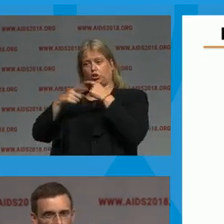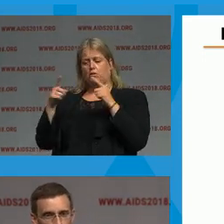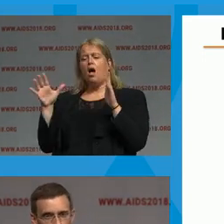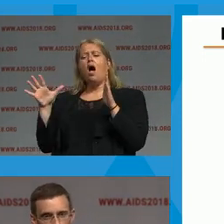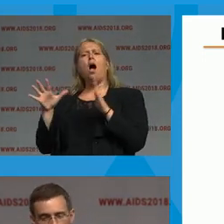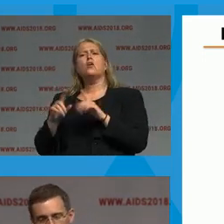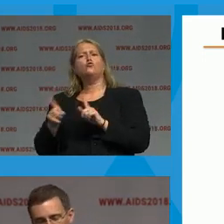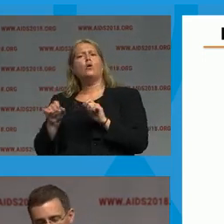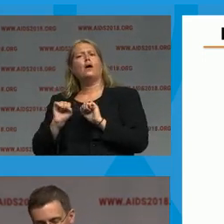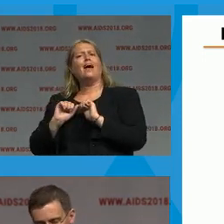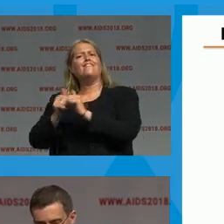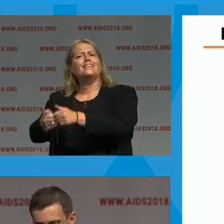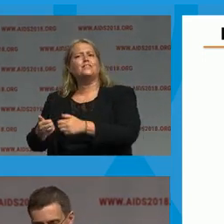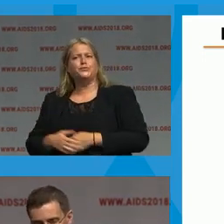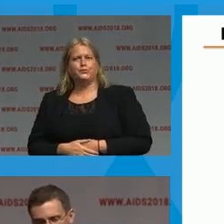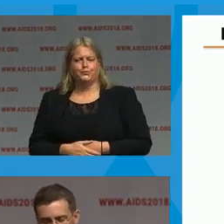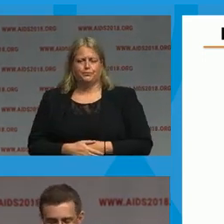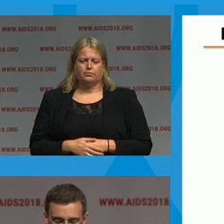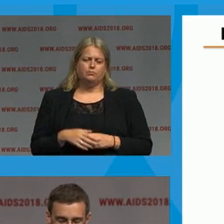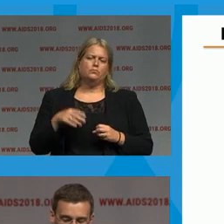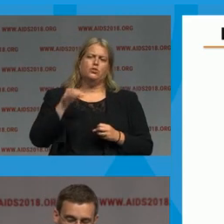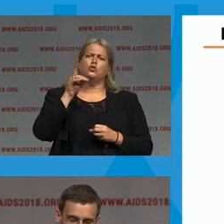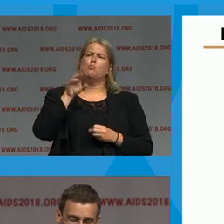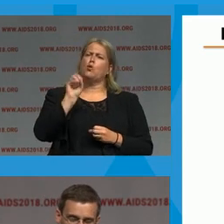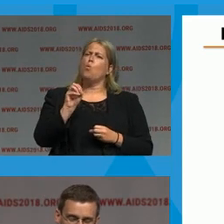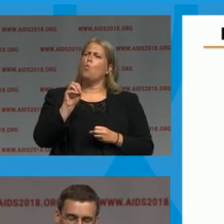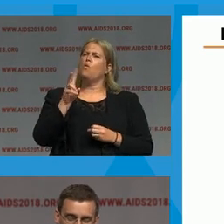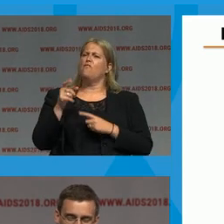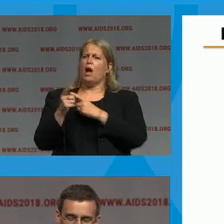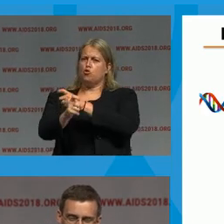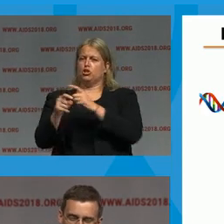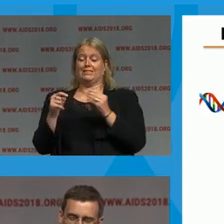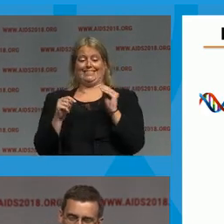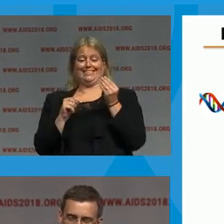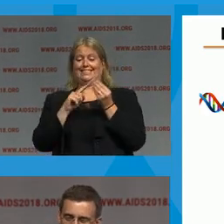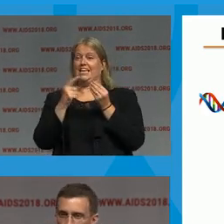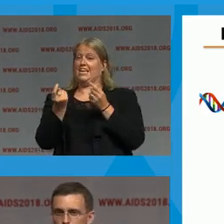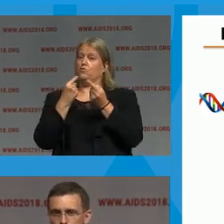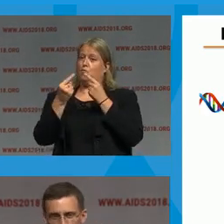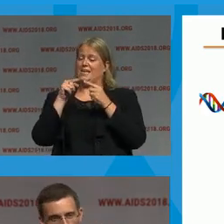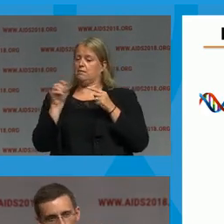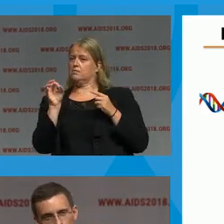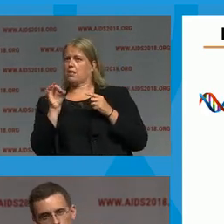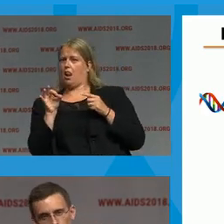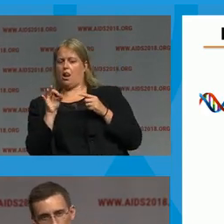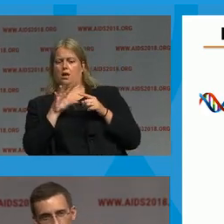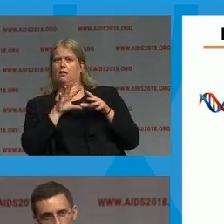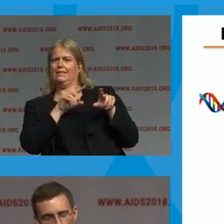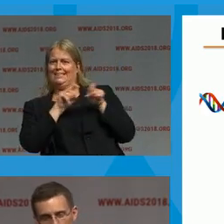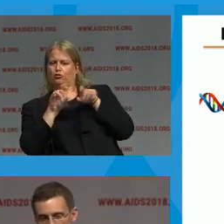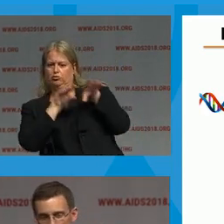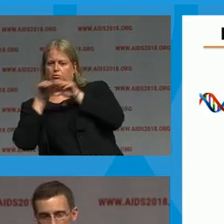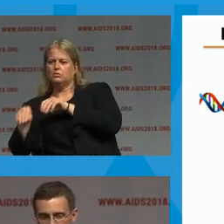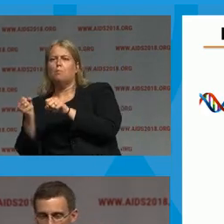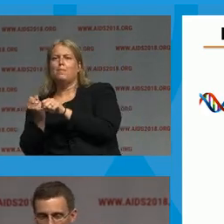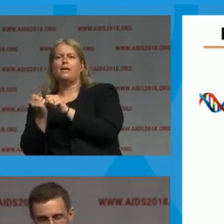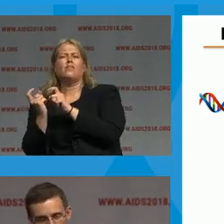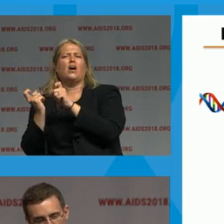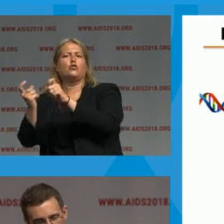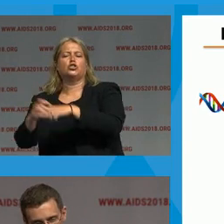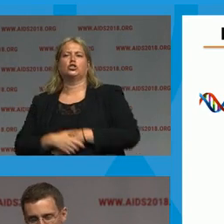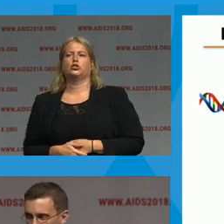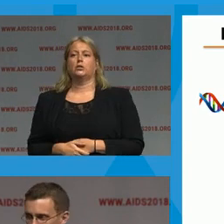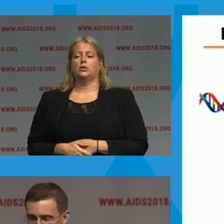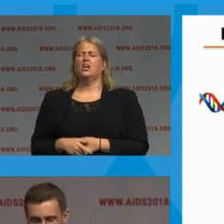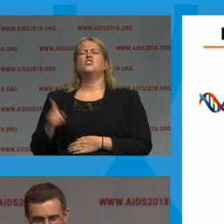the information that the cell needs to make the virus. So I'm going to represent the whole HIV genome as this